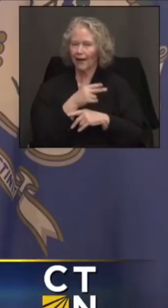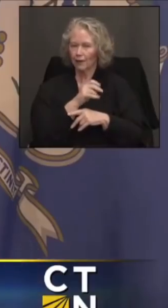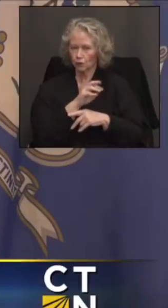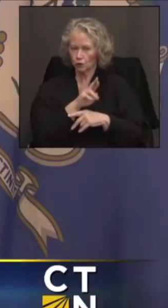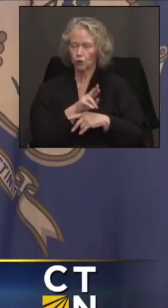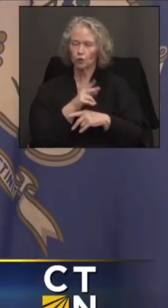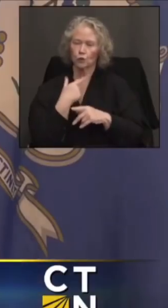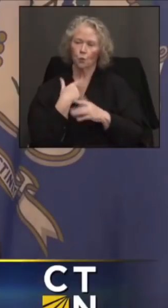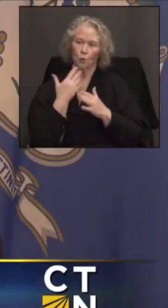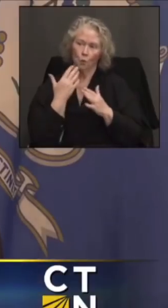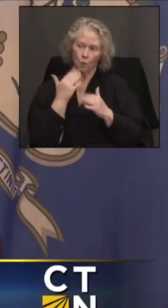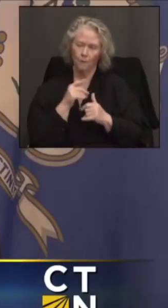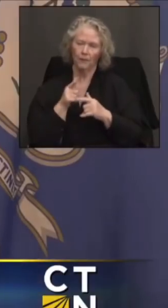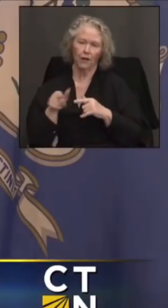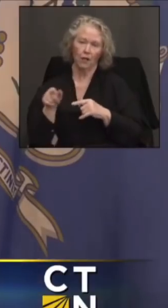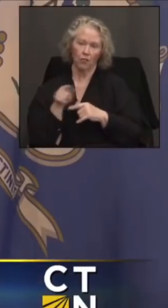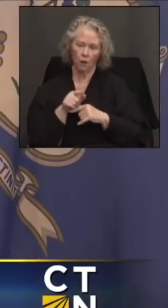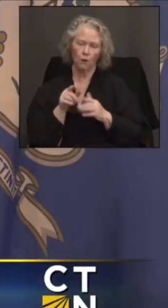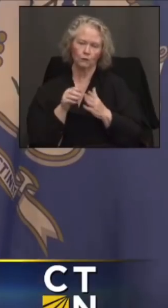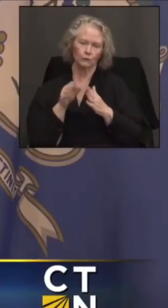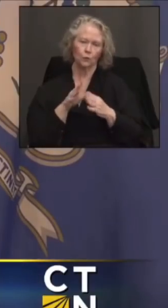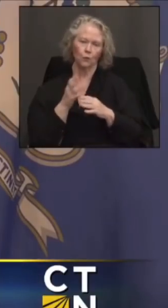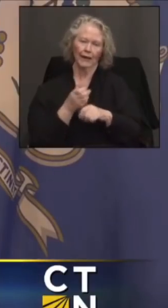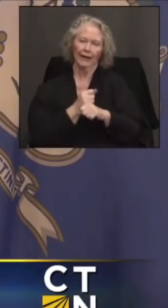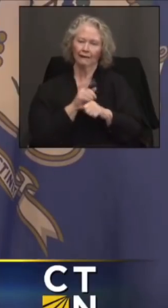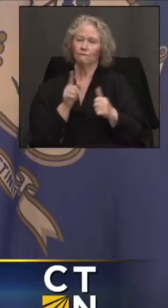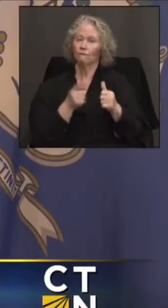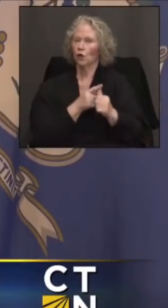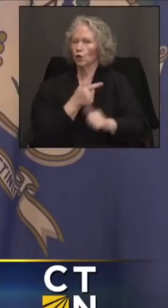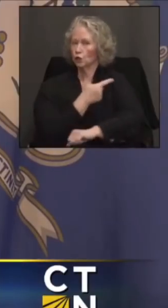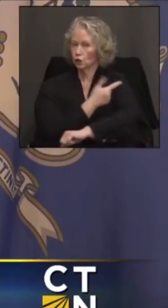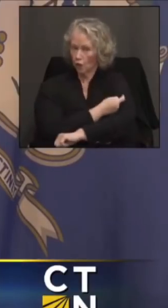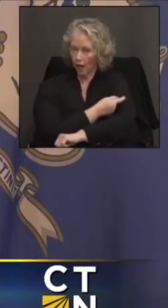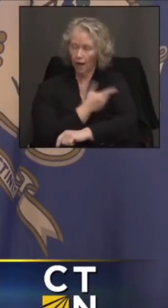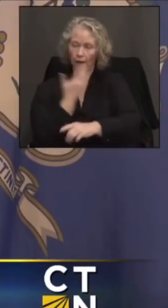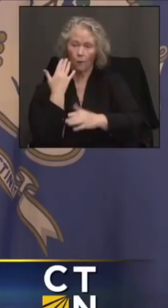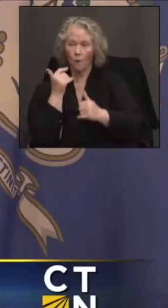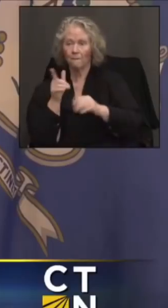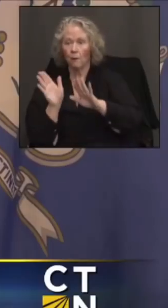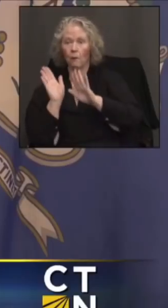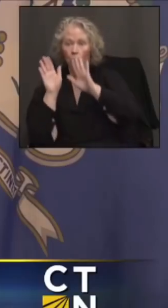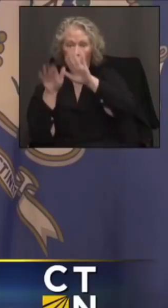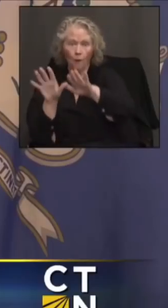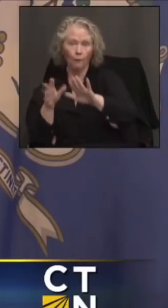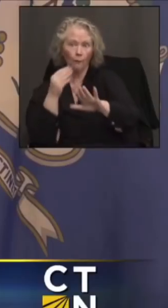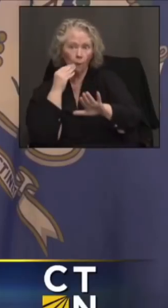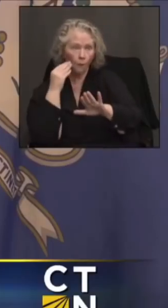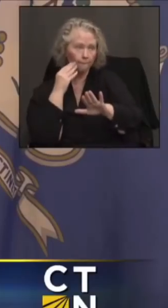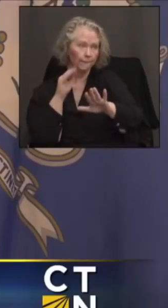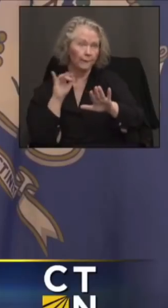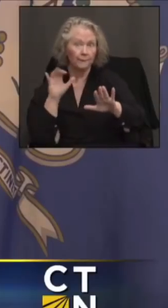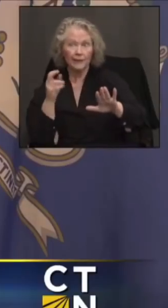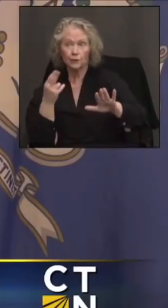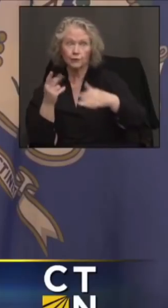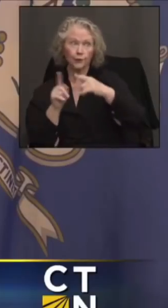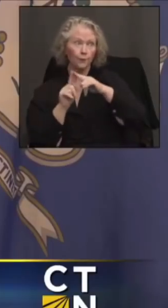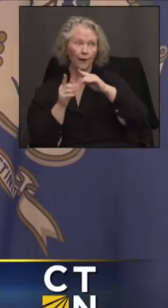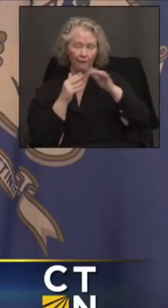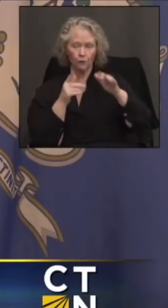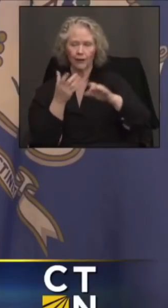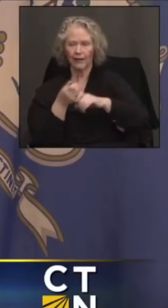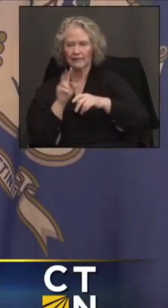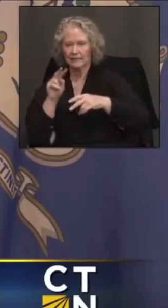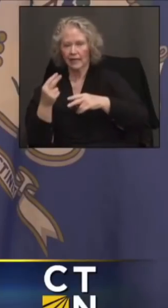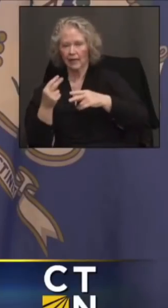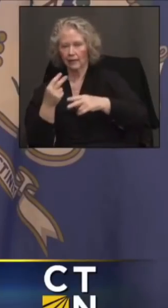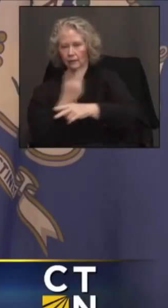their first shot, and then hopefully they get a shot, when they land in Michigan or wherever they happen to be from. And